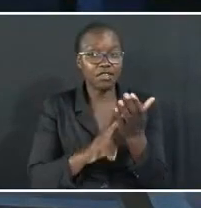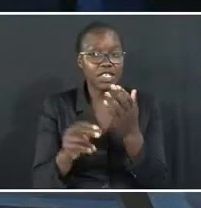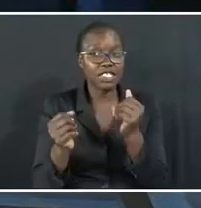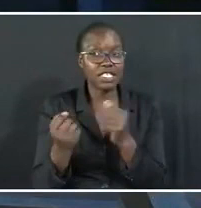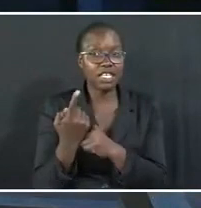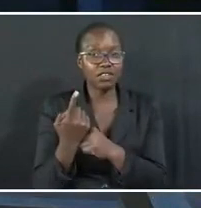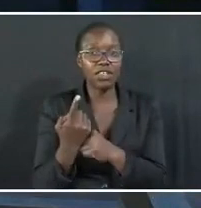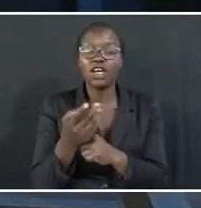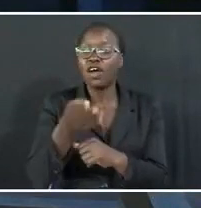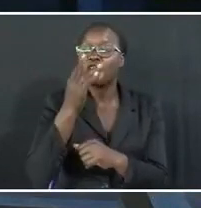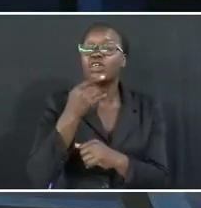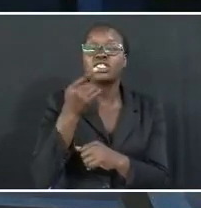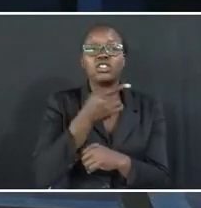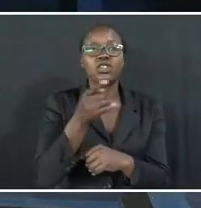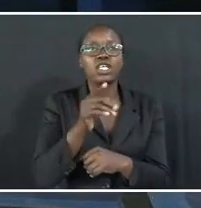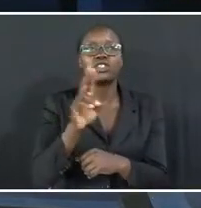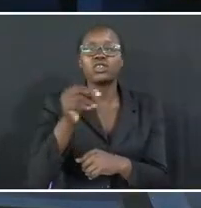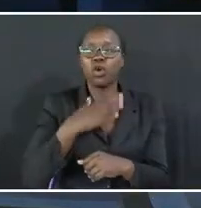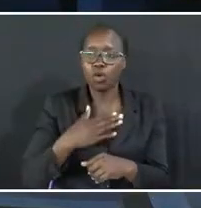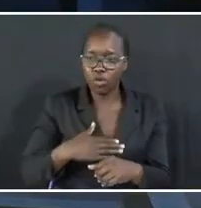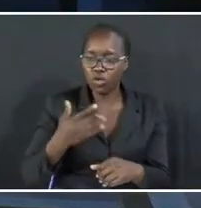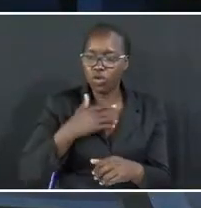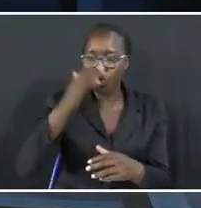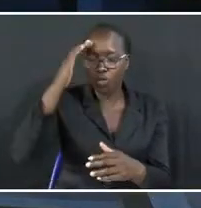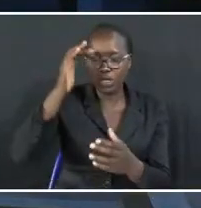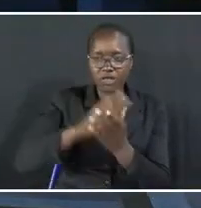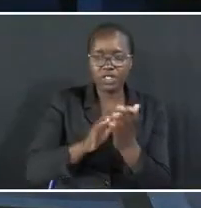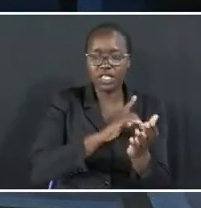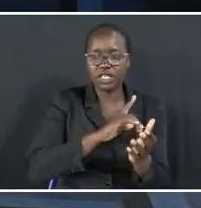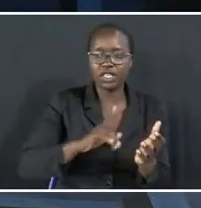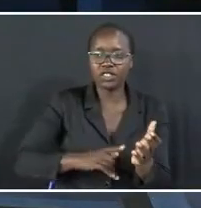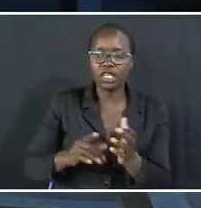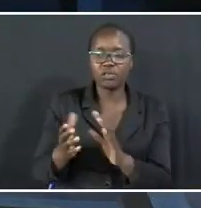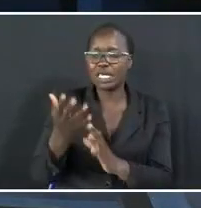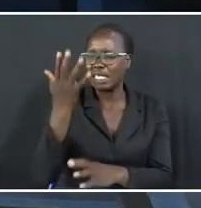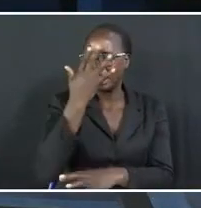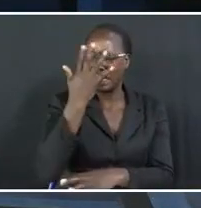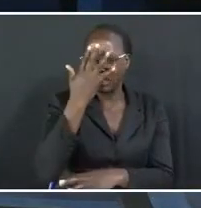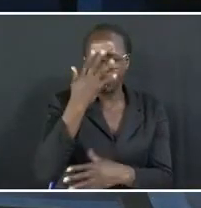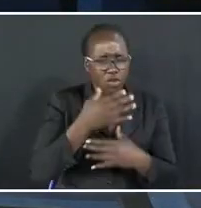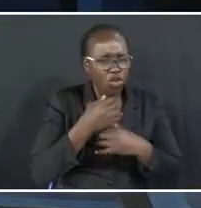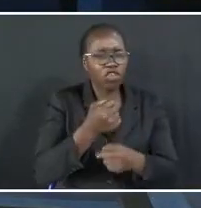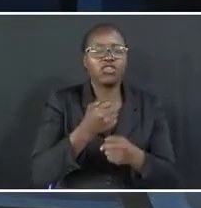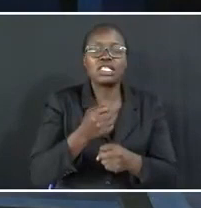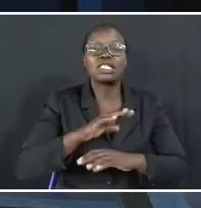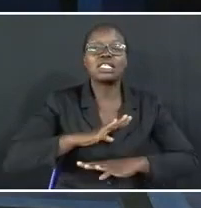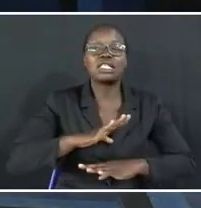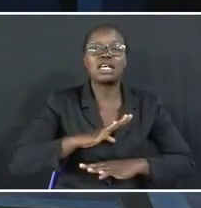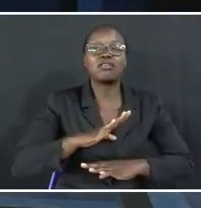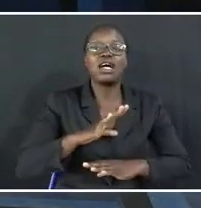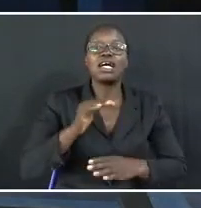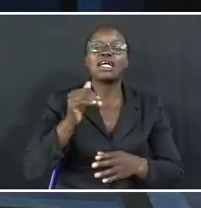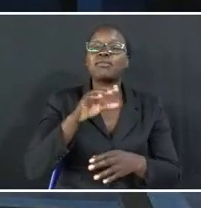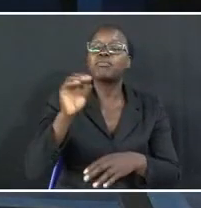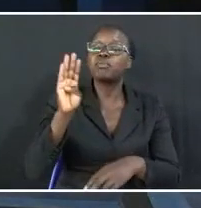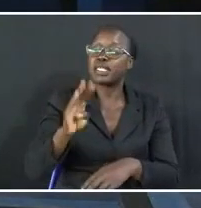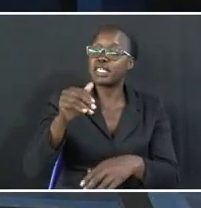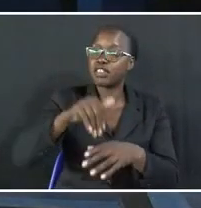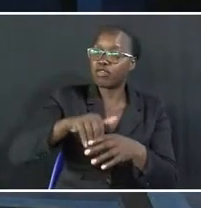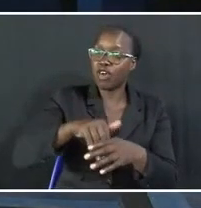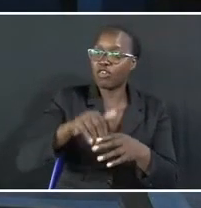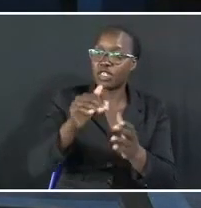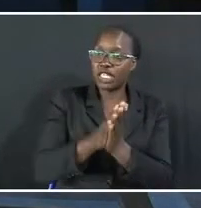11. God tells you that nobody who believes in the Lord shall be put to shame. Be confident enough. Get involved in the work of